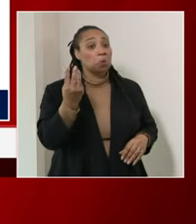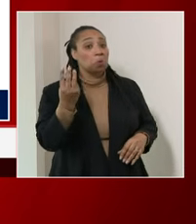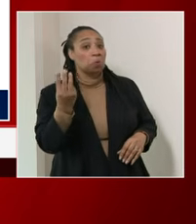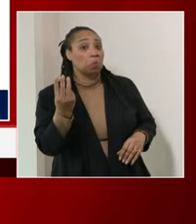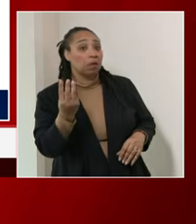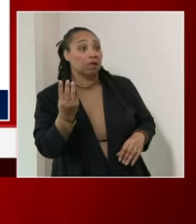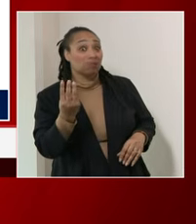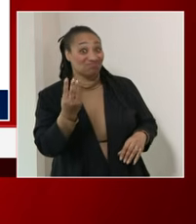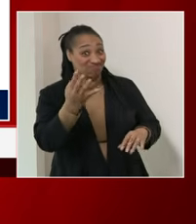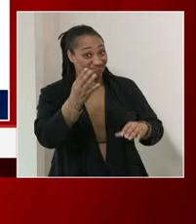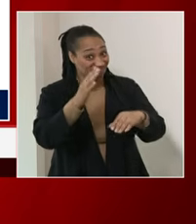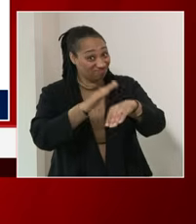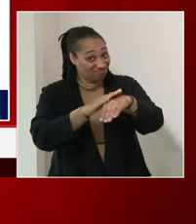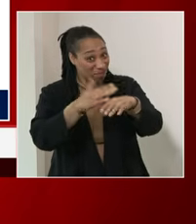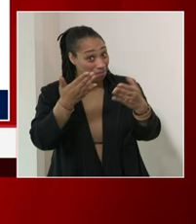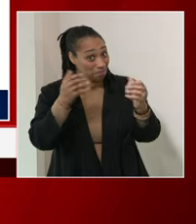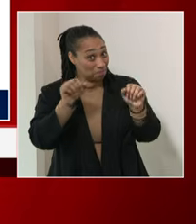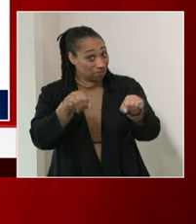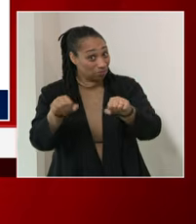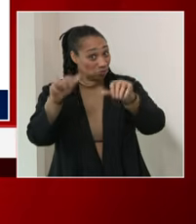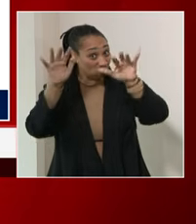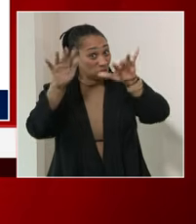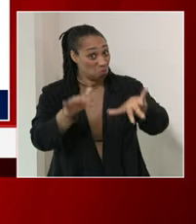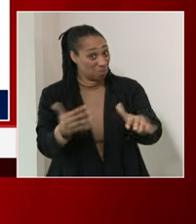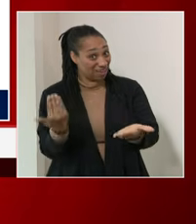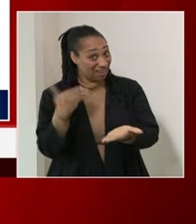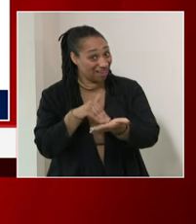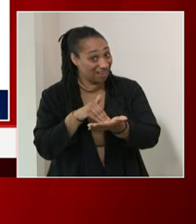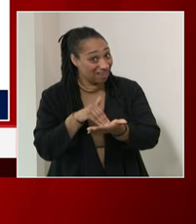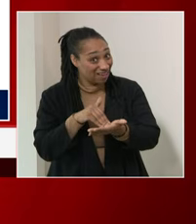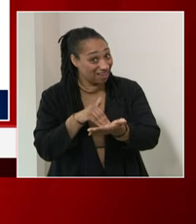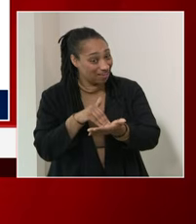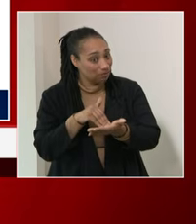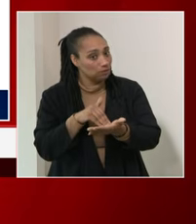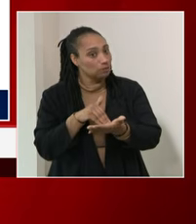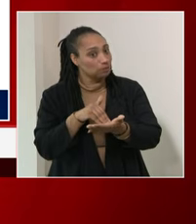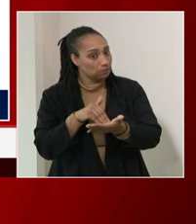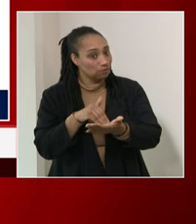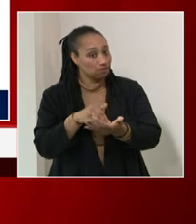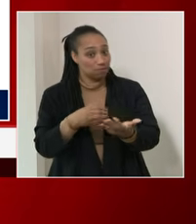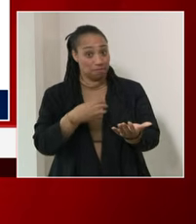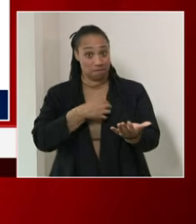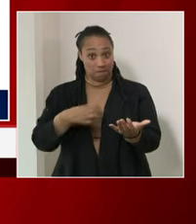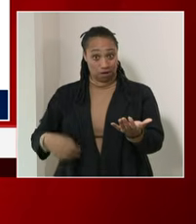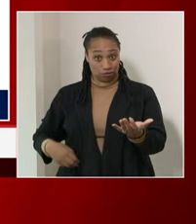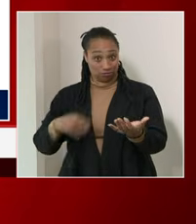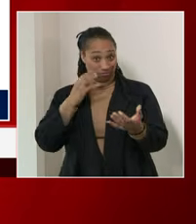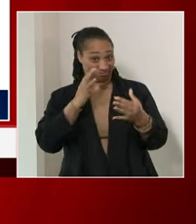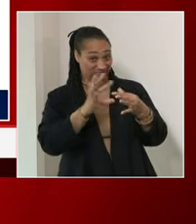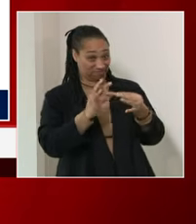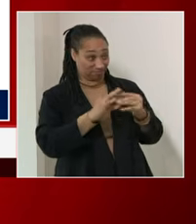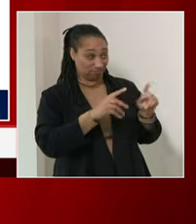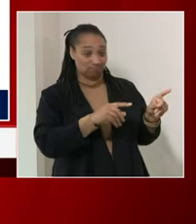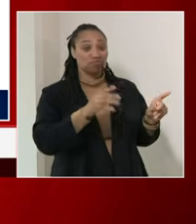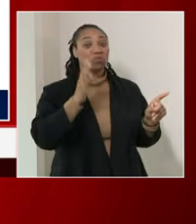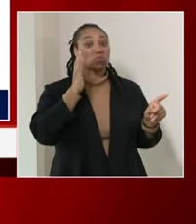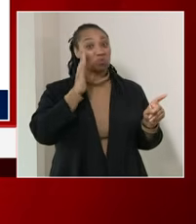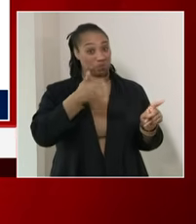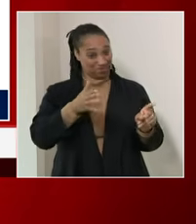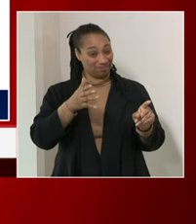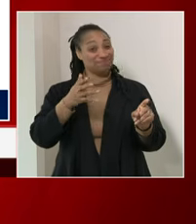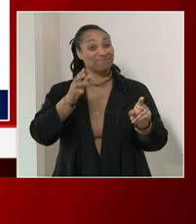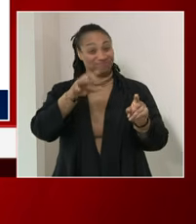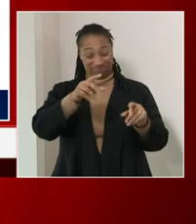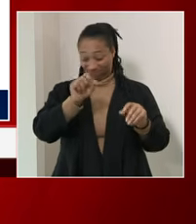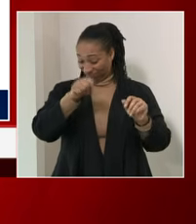mayor said, almost 150 years since we've had this kind of stretch, combined with the incredible winds we saw in parts of the district this weekend, you get really low